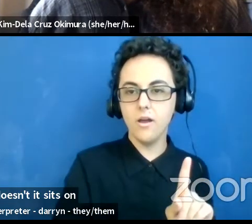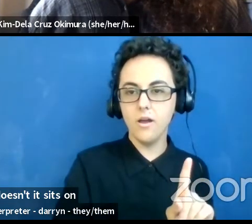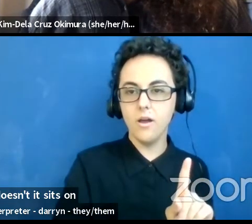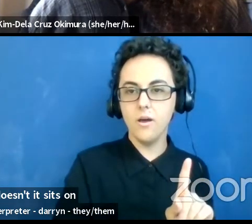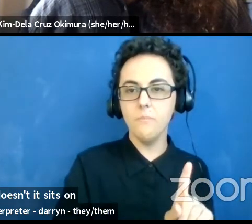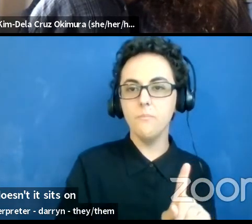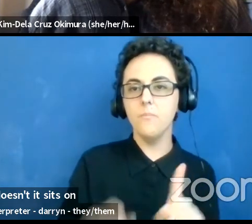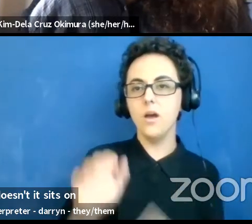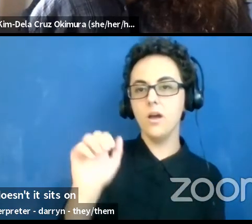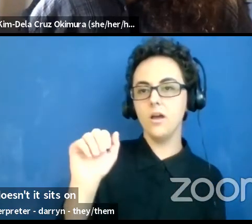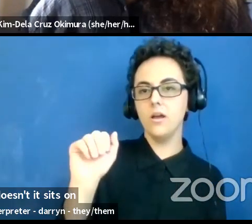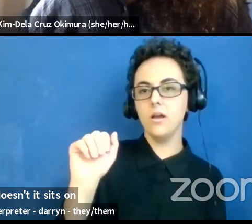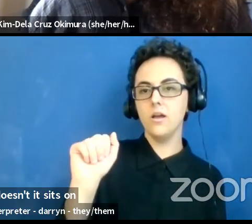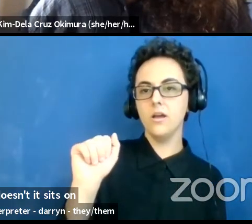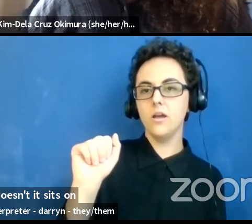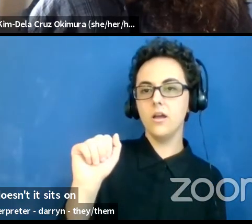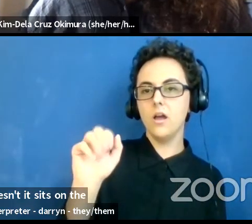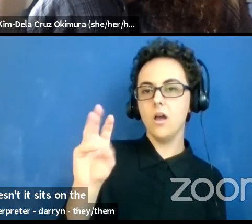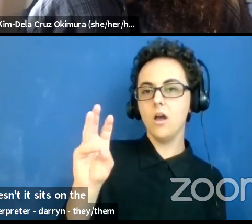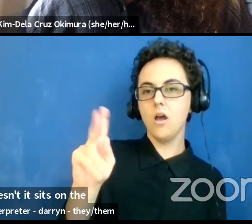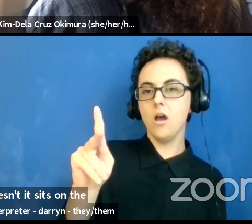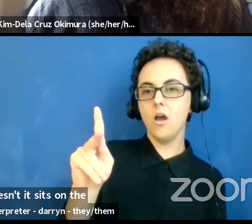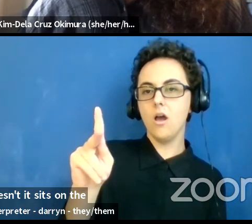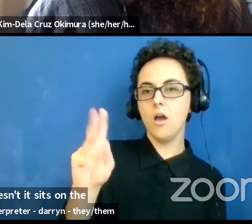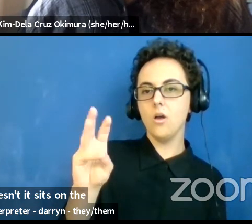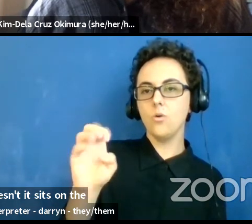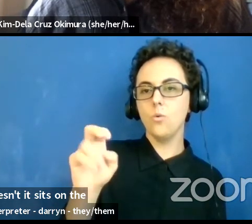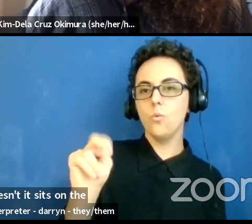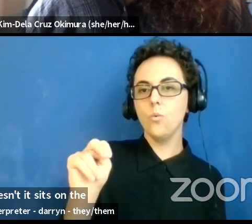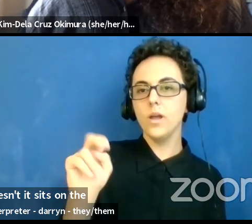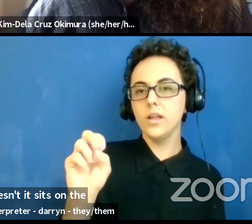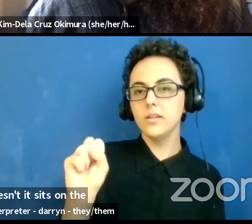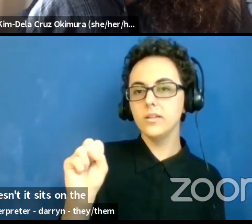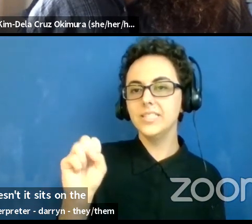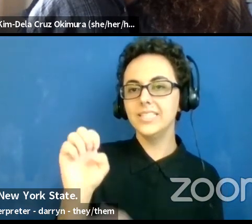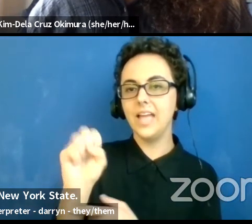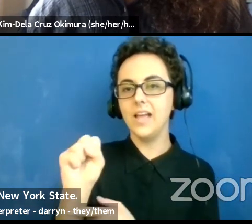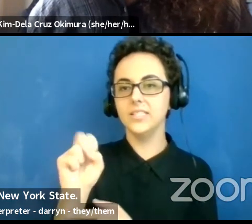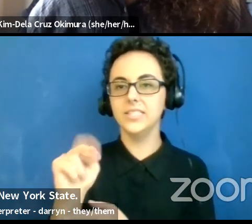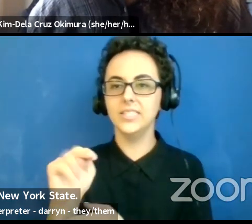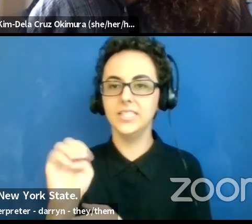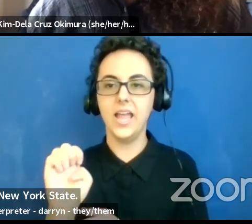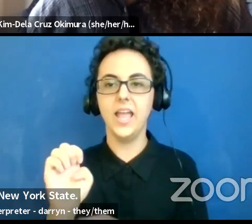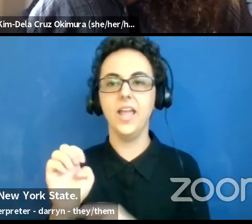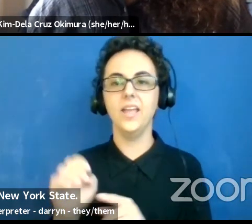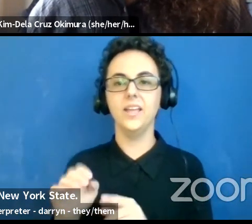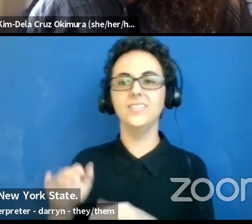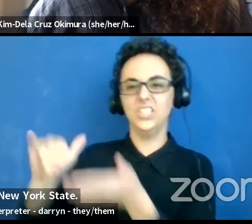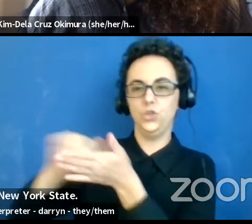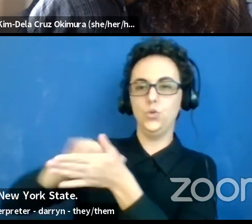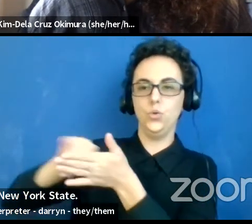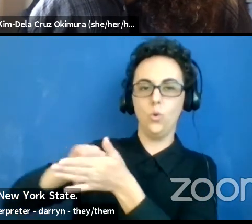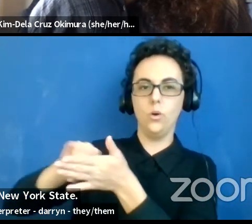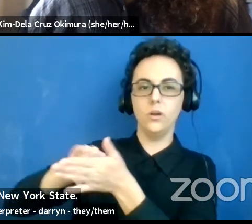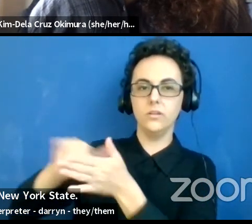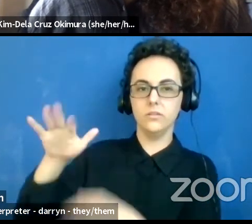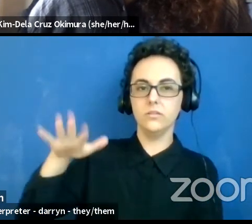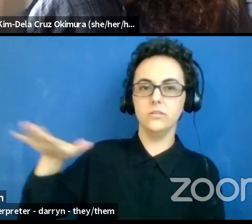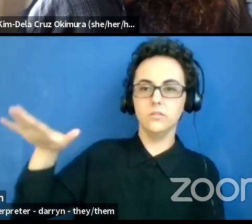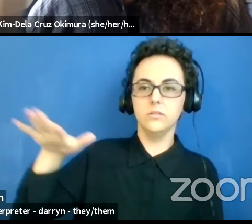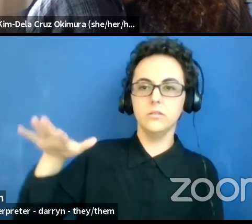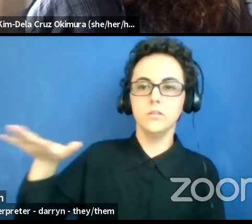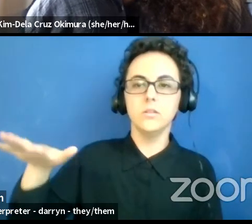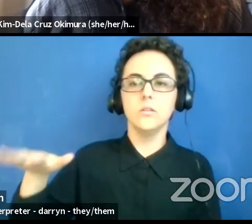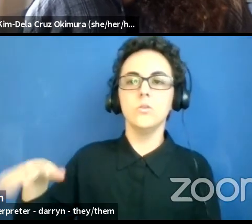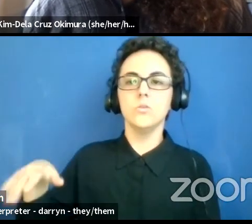on the corners of Ontario, Quebec, and New York State. We are a nation that is